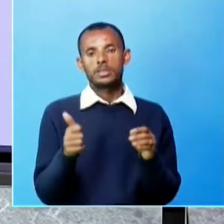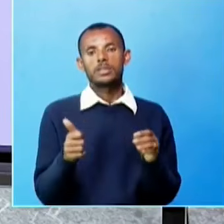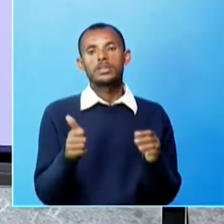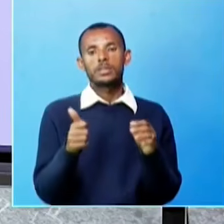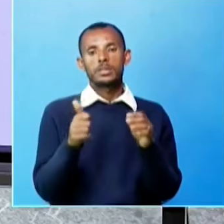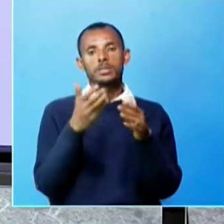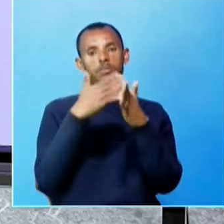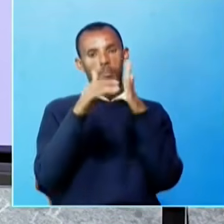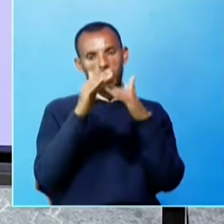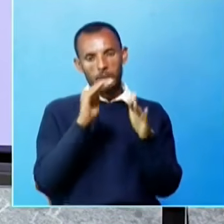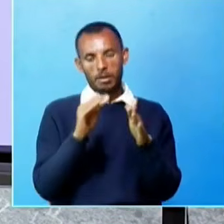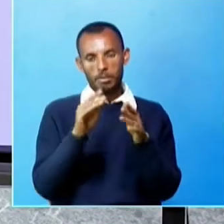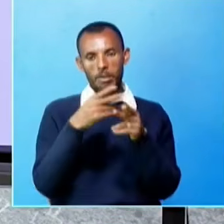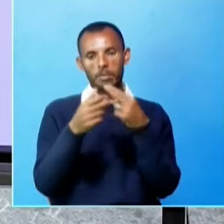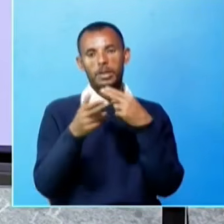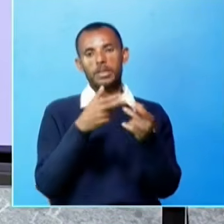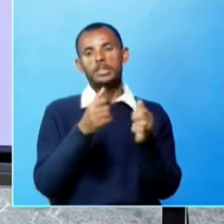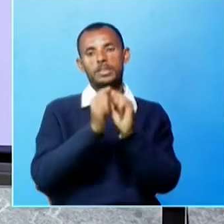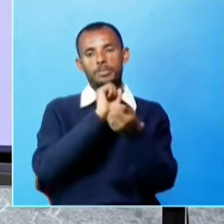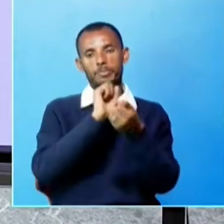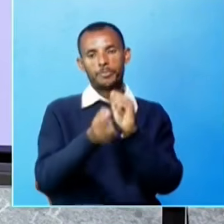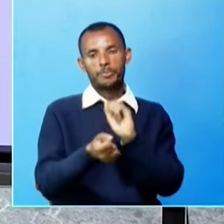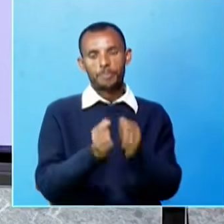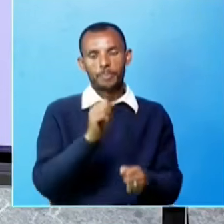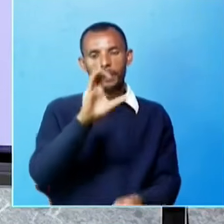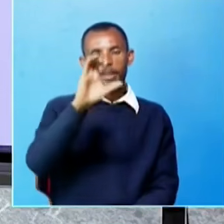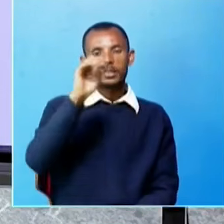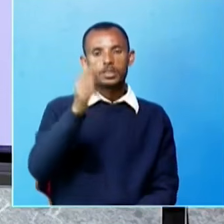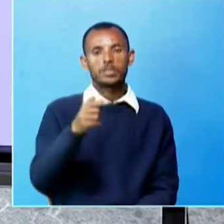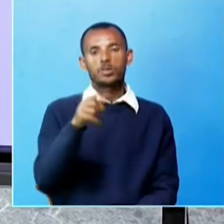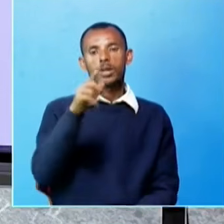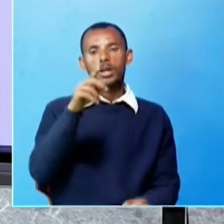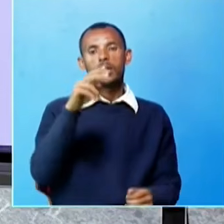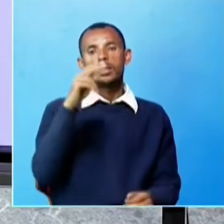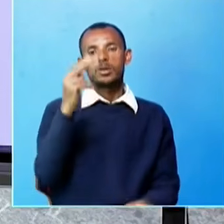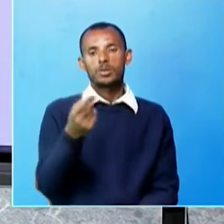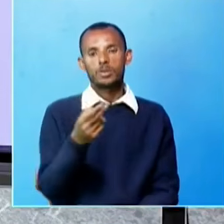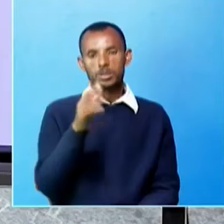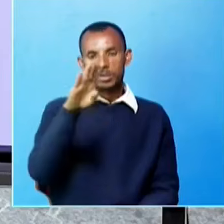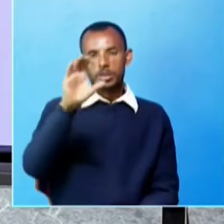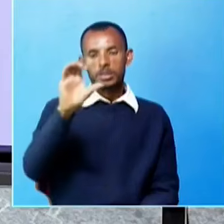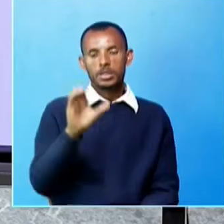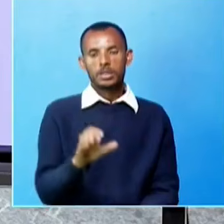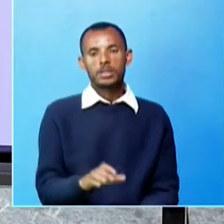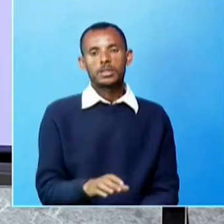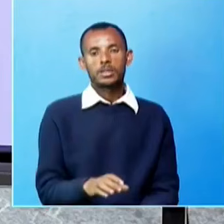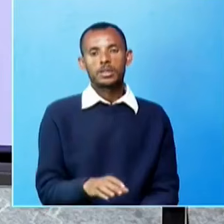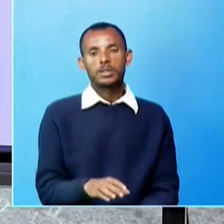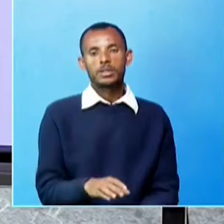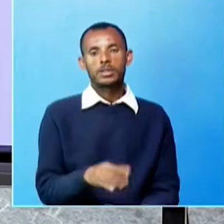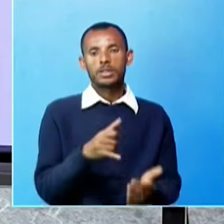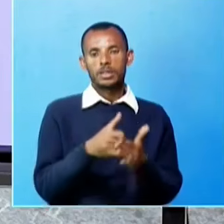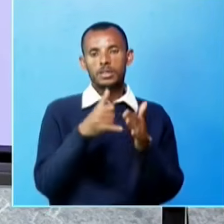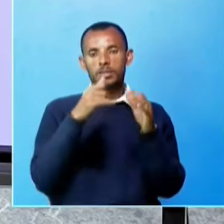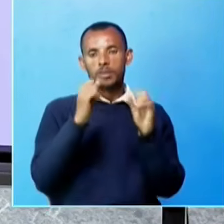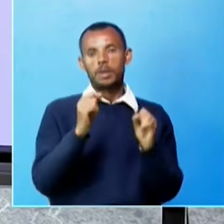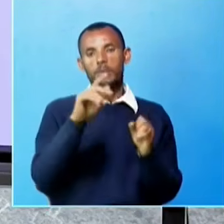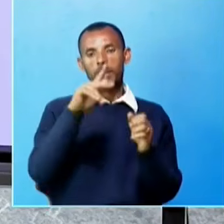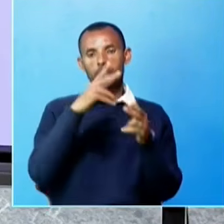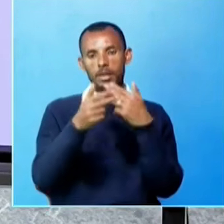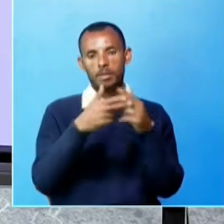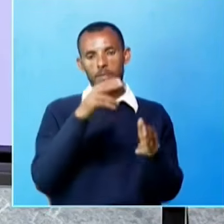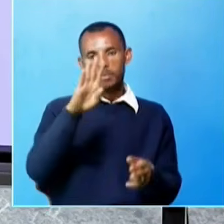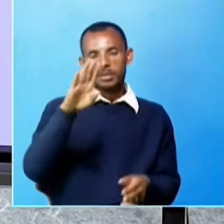commutative. Okay, in place of CG, you can substitute K. You can write BC as it is, so it becomes K times